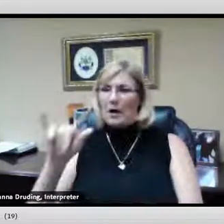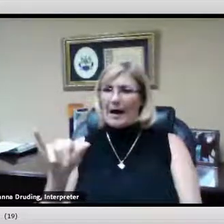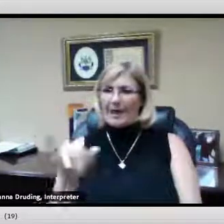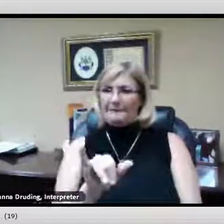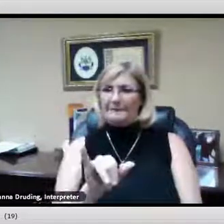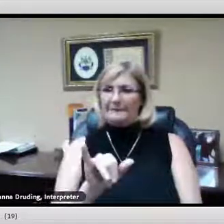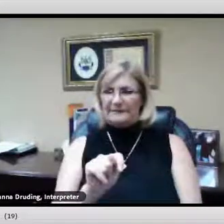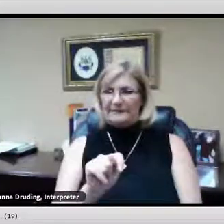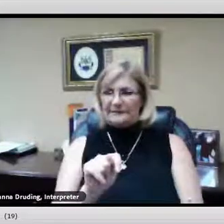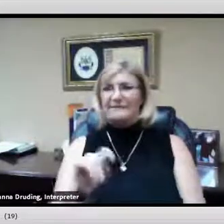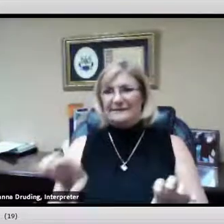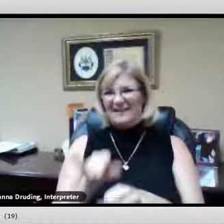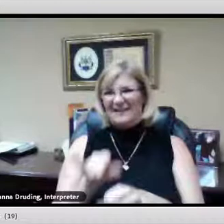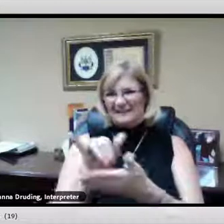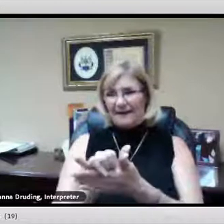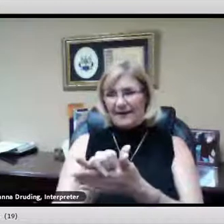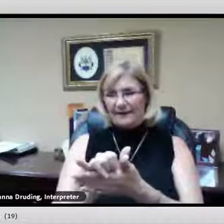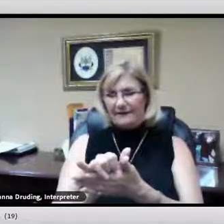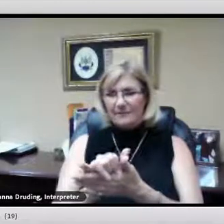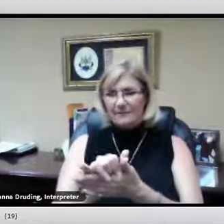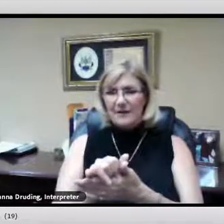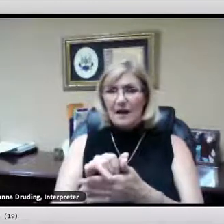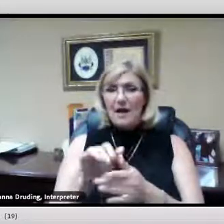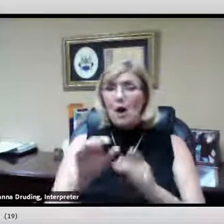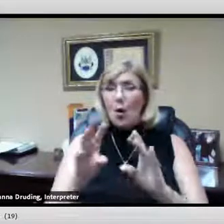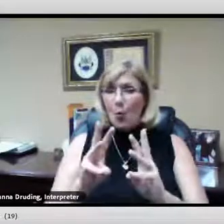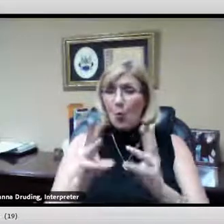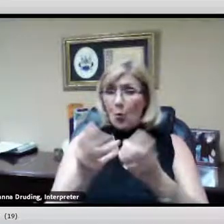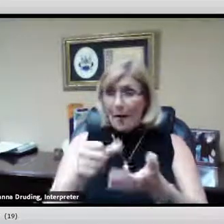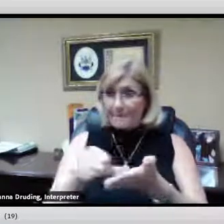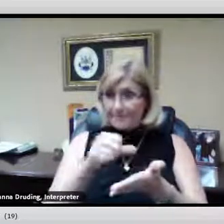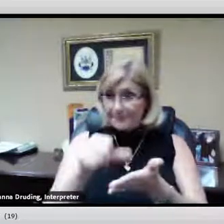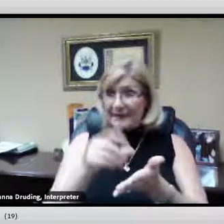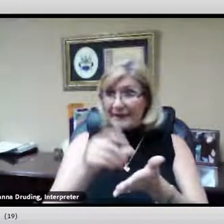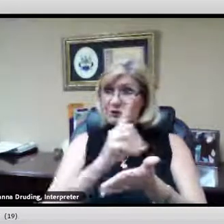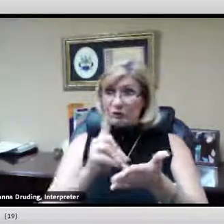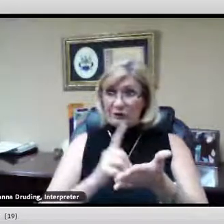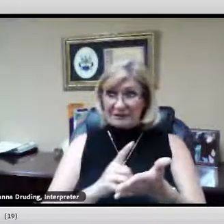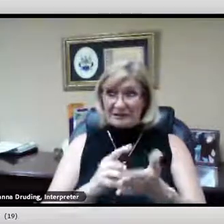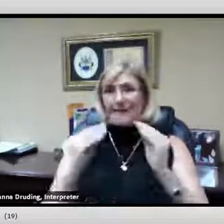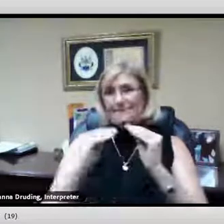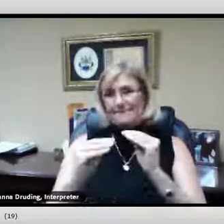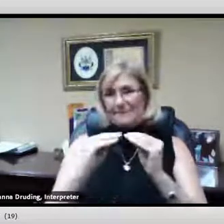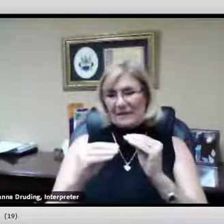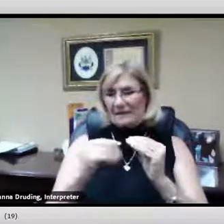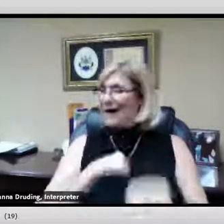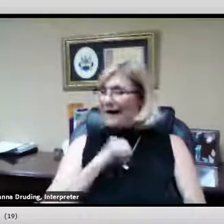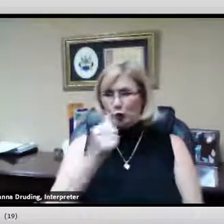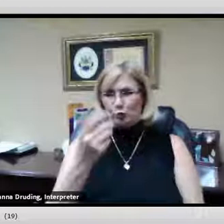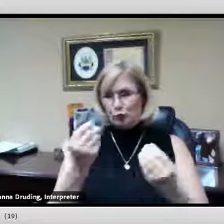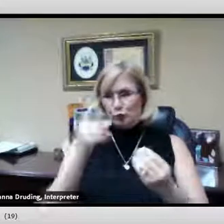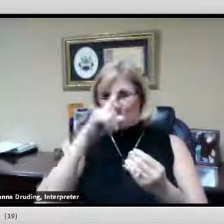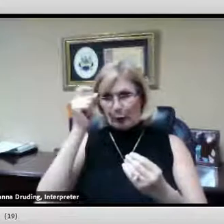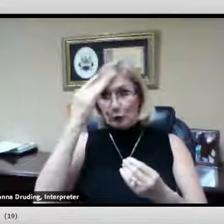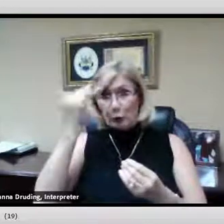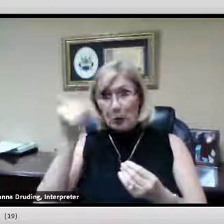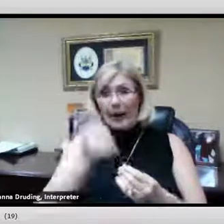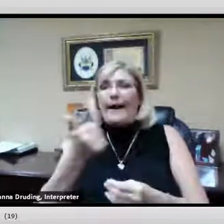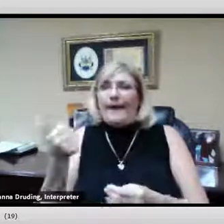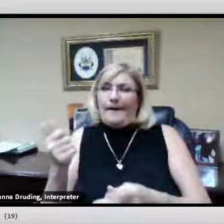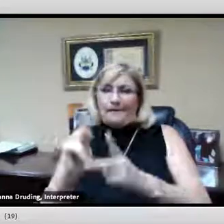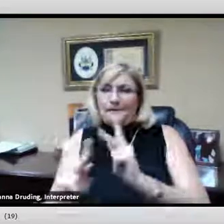that. The web page design and maintenance, I don't do simply because somebody else does it. It's something that I